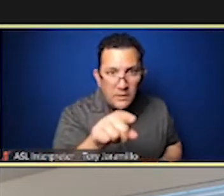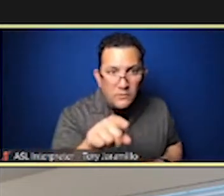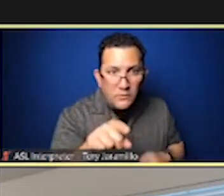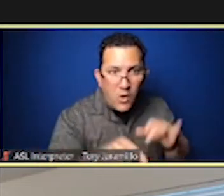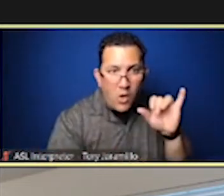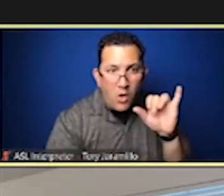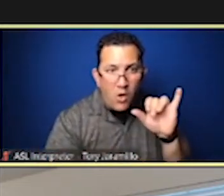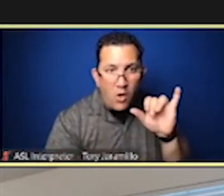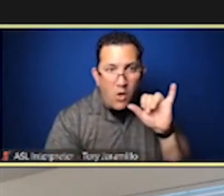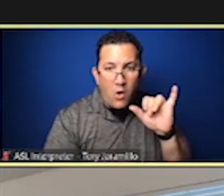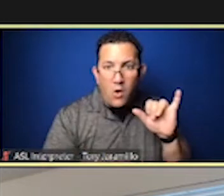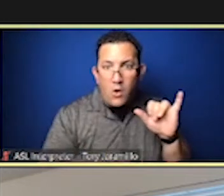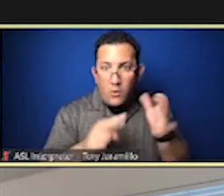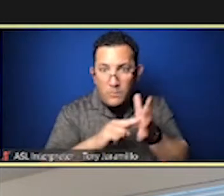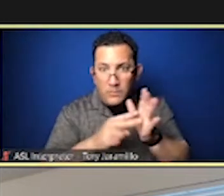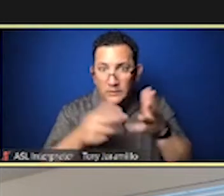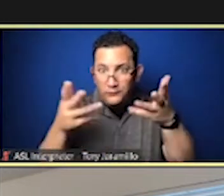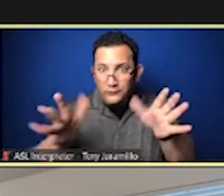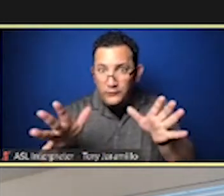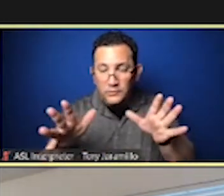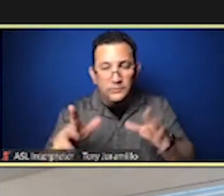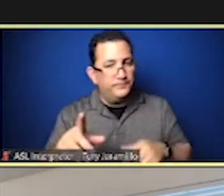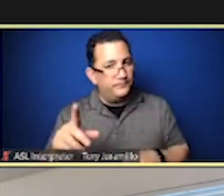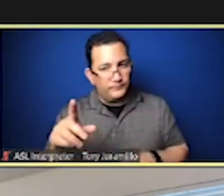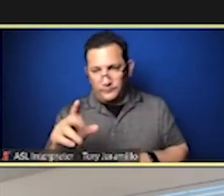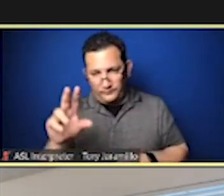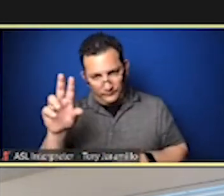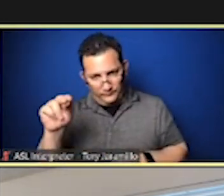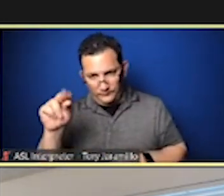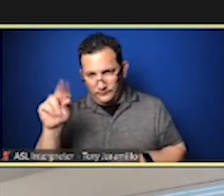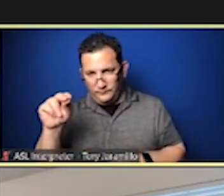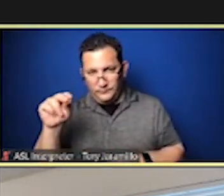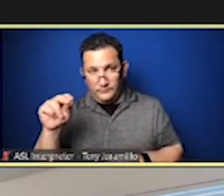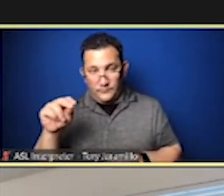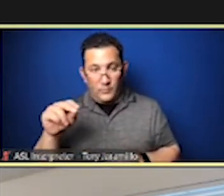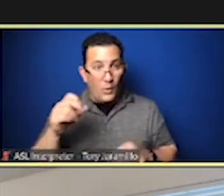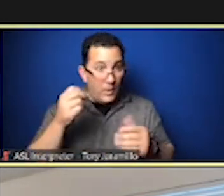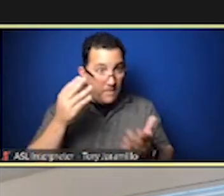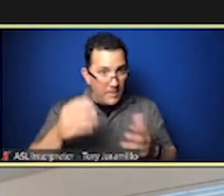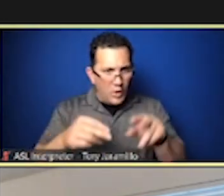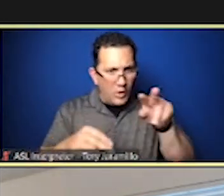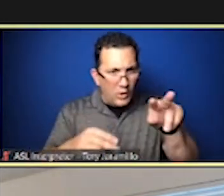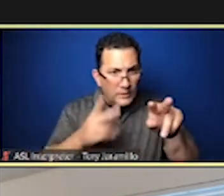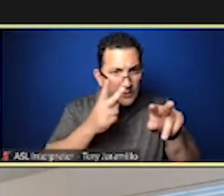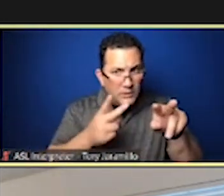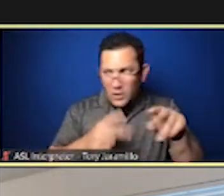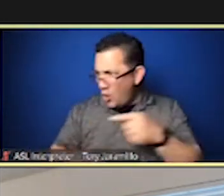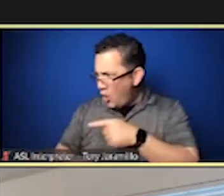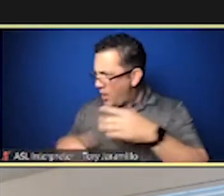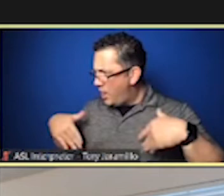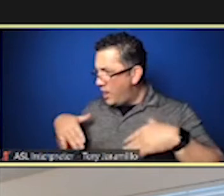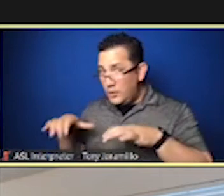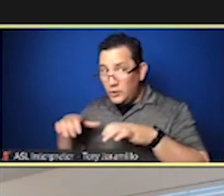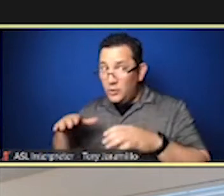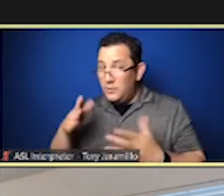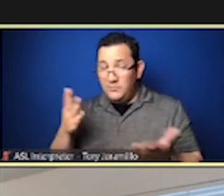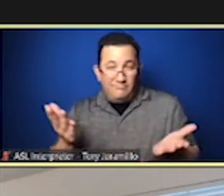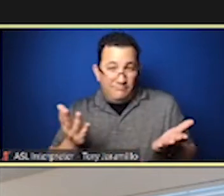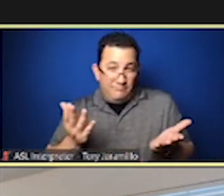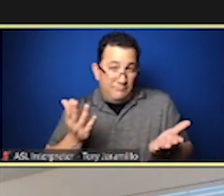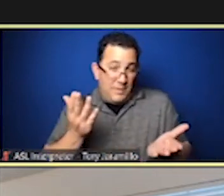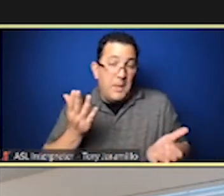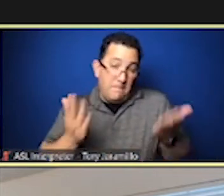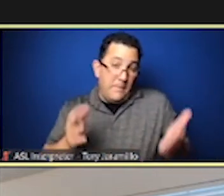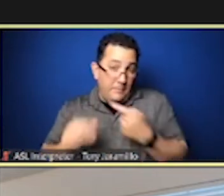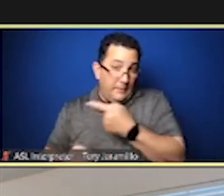in the post means that their student has not completed the assignment yet. But it actually just means that